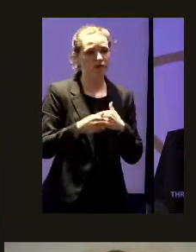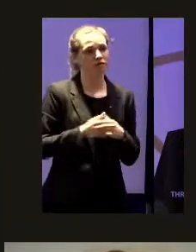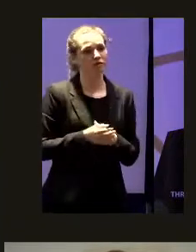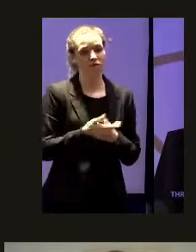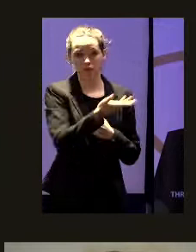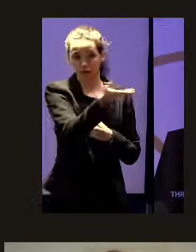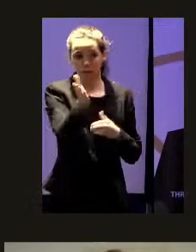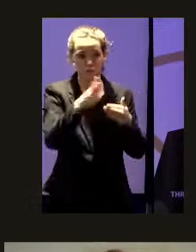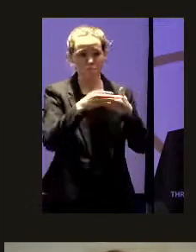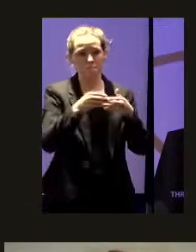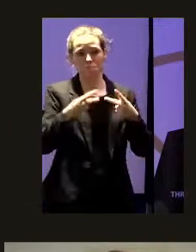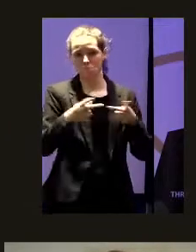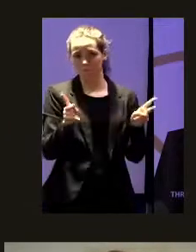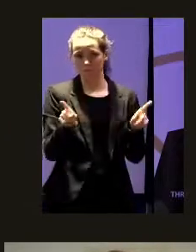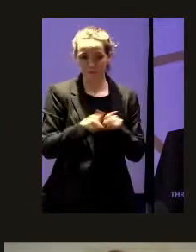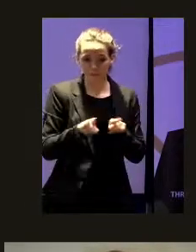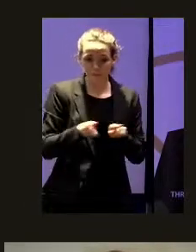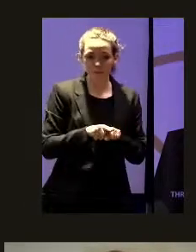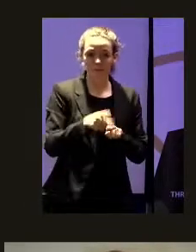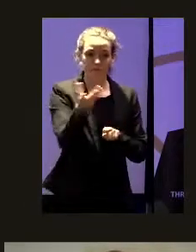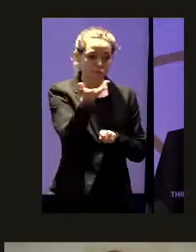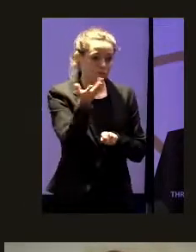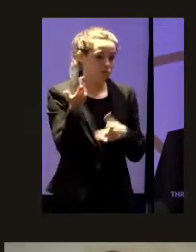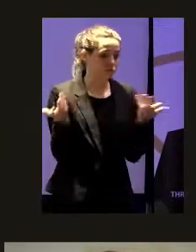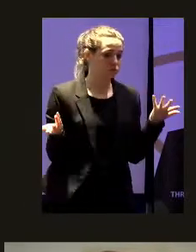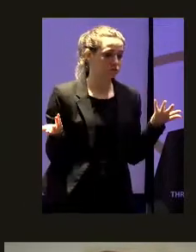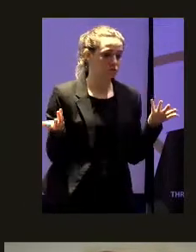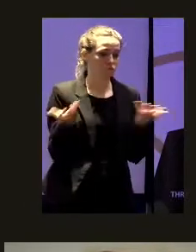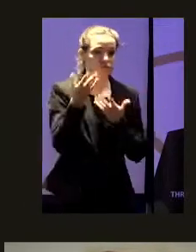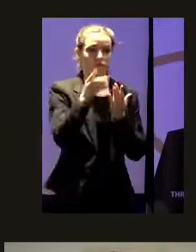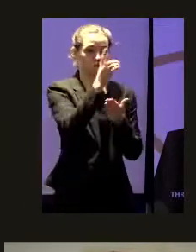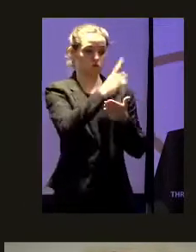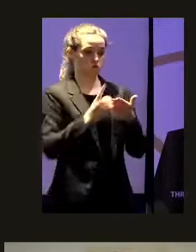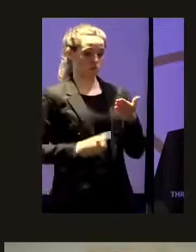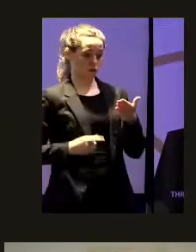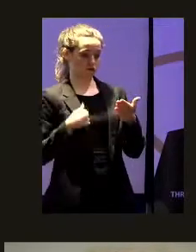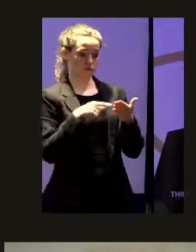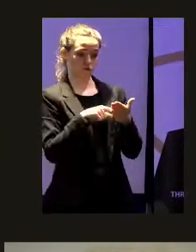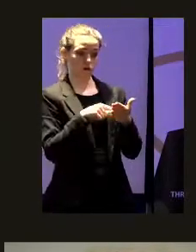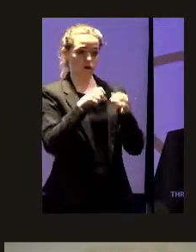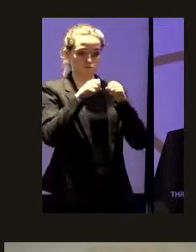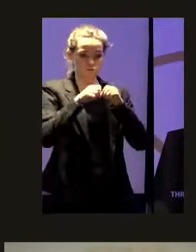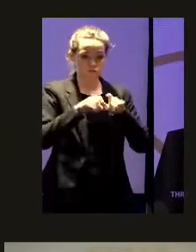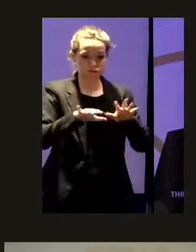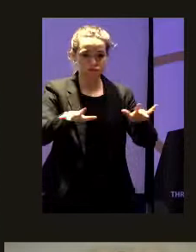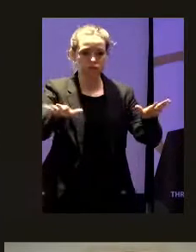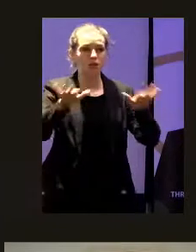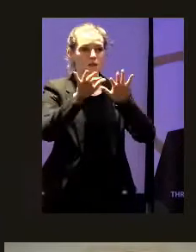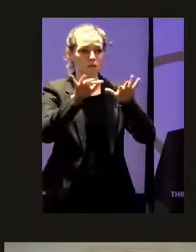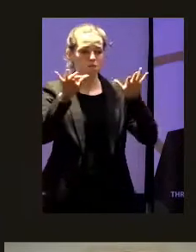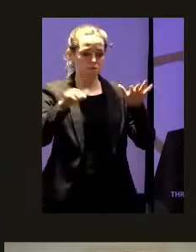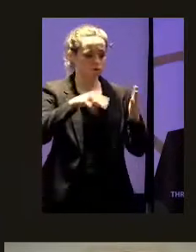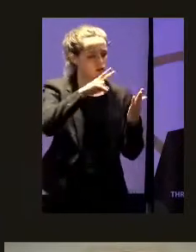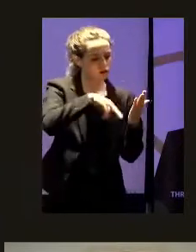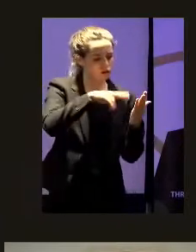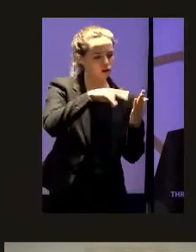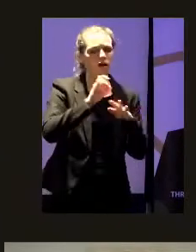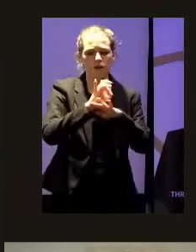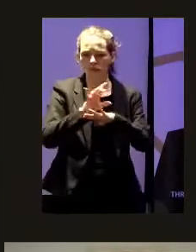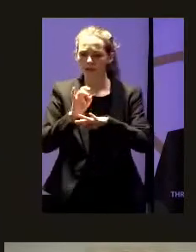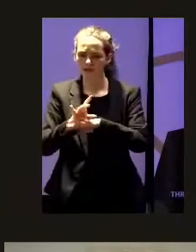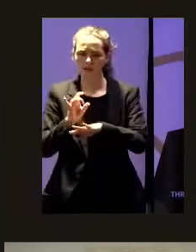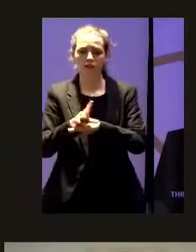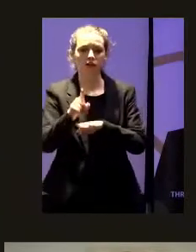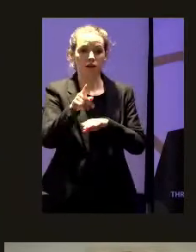of the public when this draft goes out for consultation. Members of the public